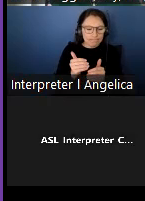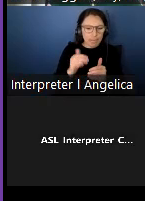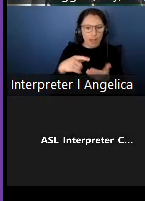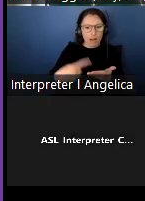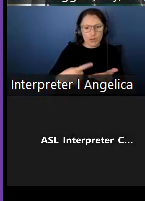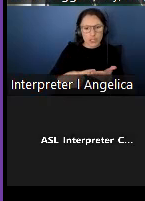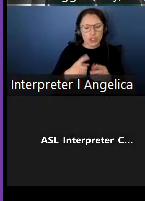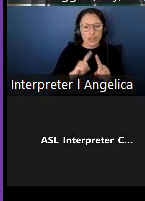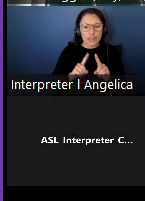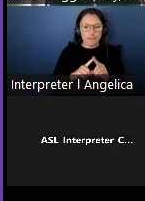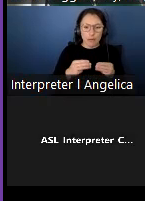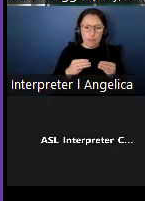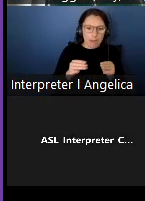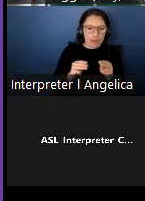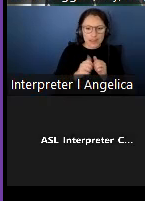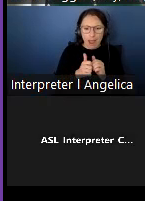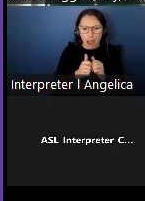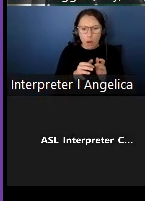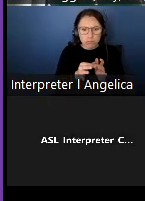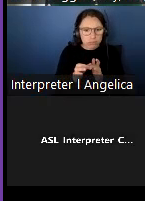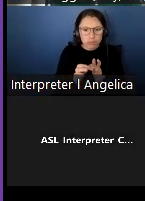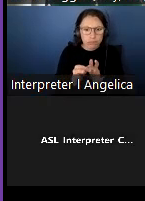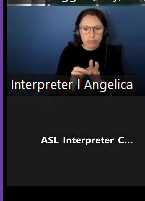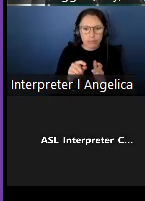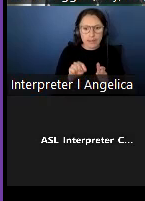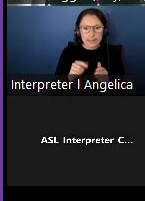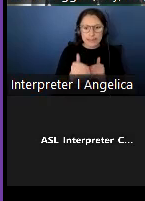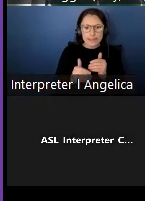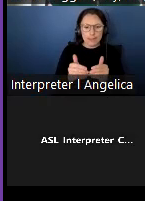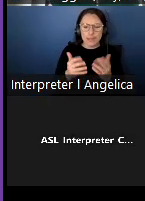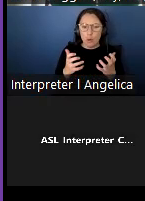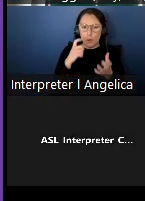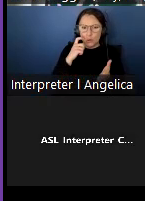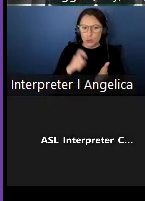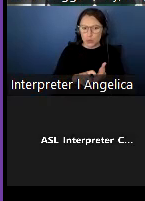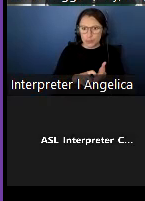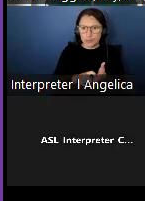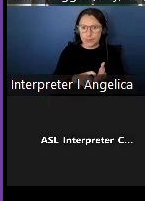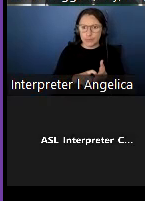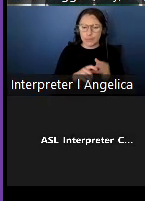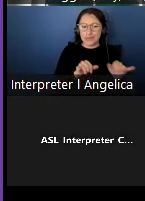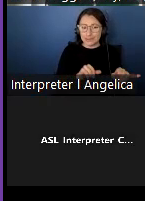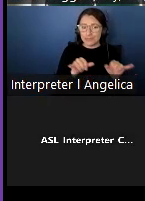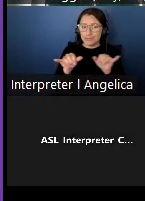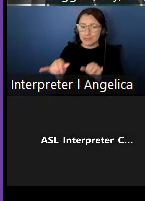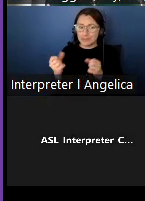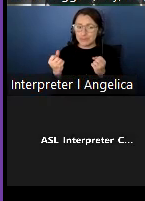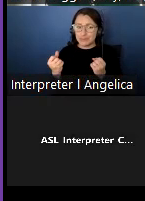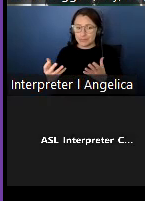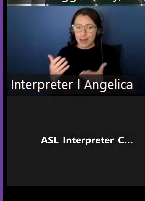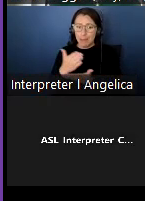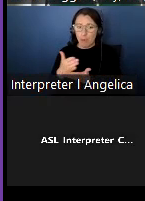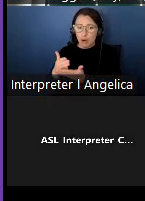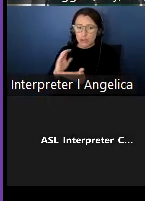methods for navigating those steps, I just wanted to acknowledge that similar to many other aspects of our